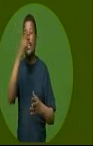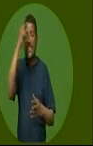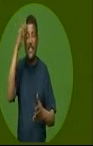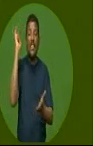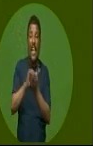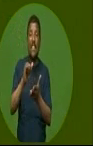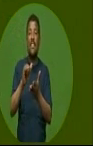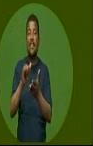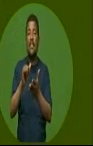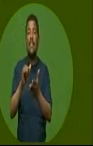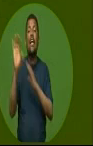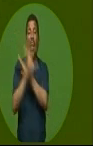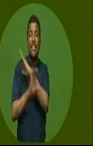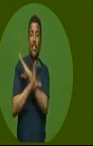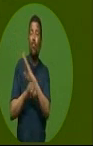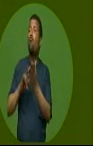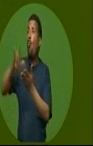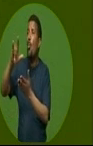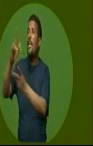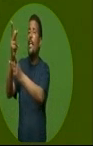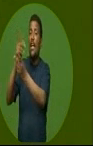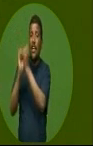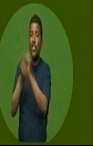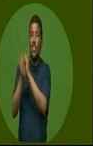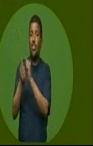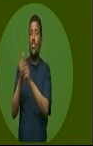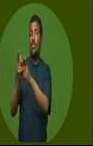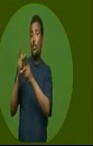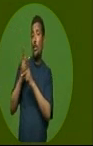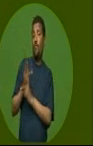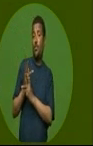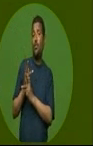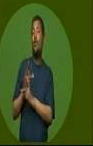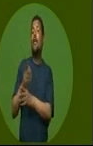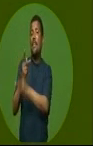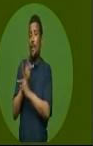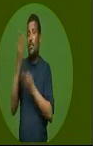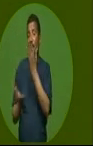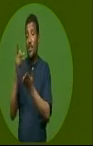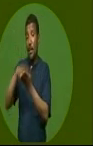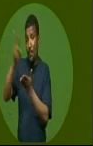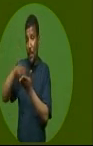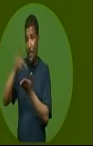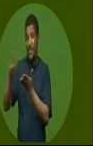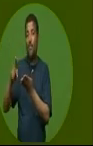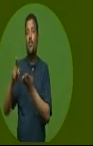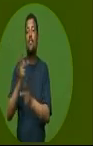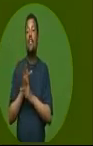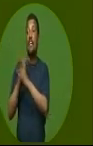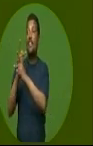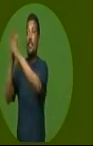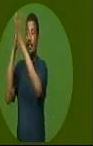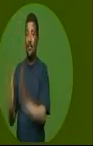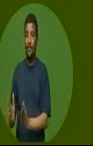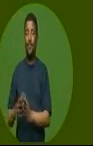is that it drains the country's foreign exchange reserves through the debt servicing payments to the creditors.